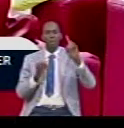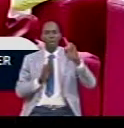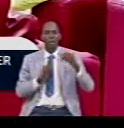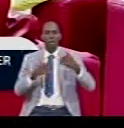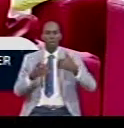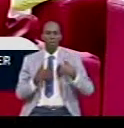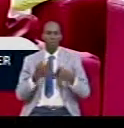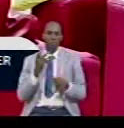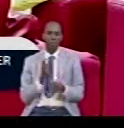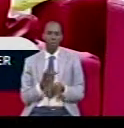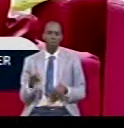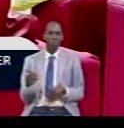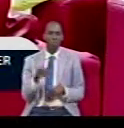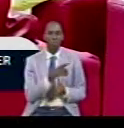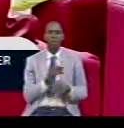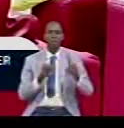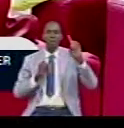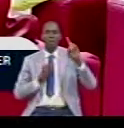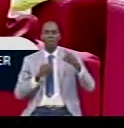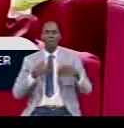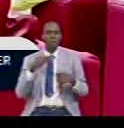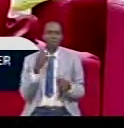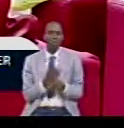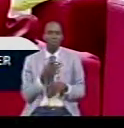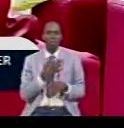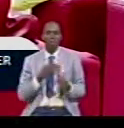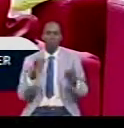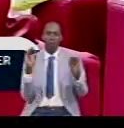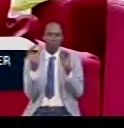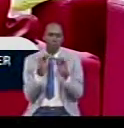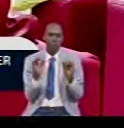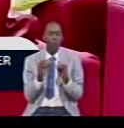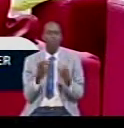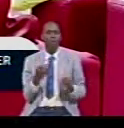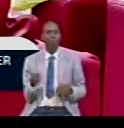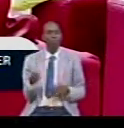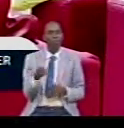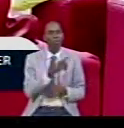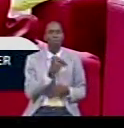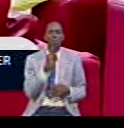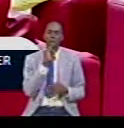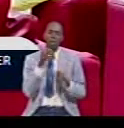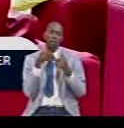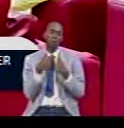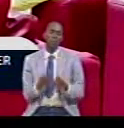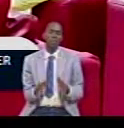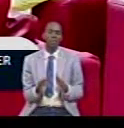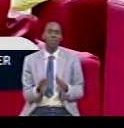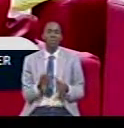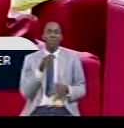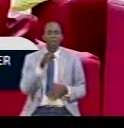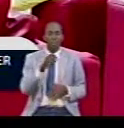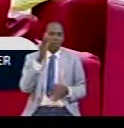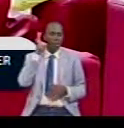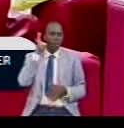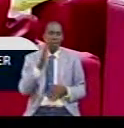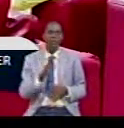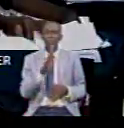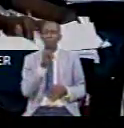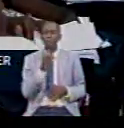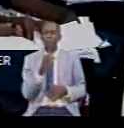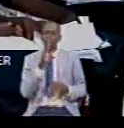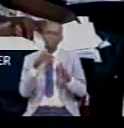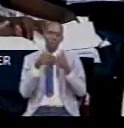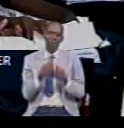kept them, I have kept, and none of them is lost. You will not be lost to the